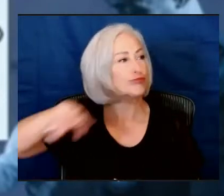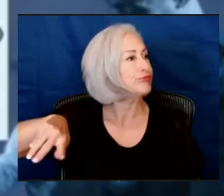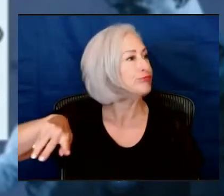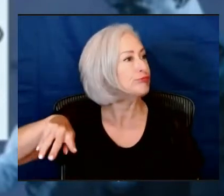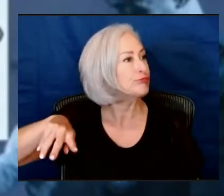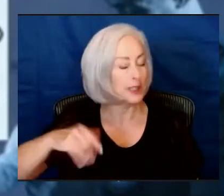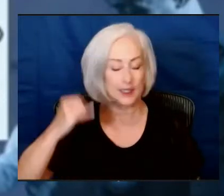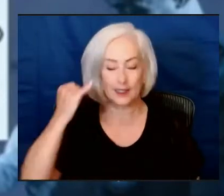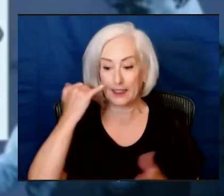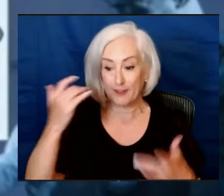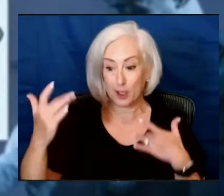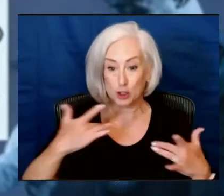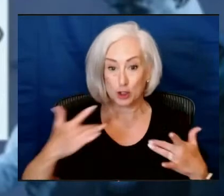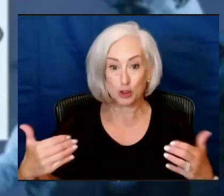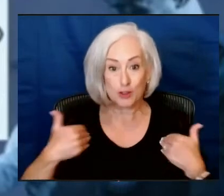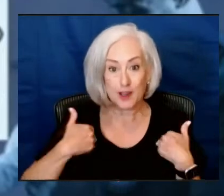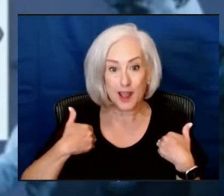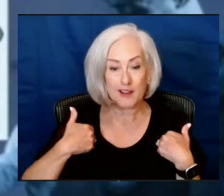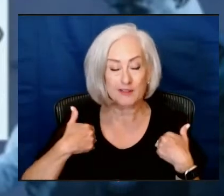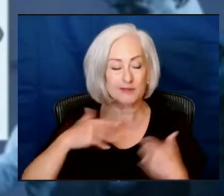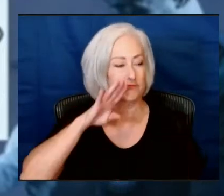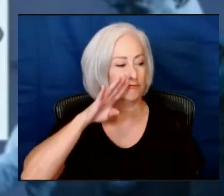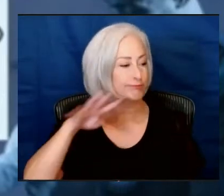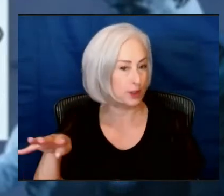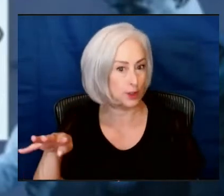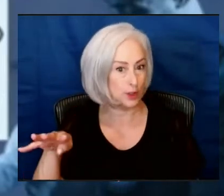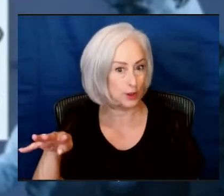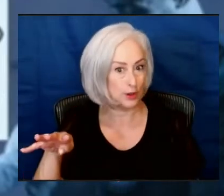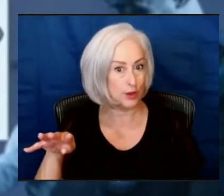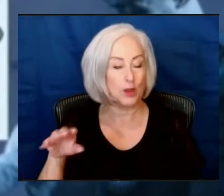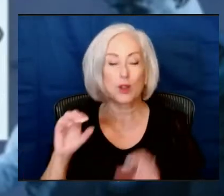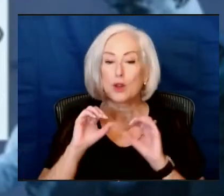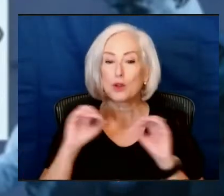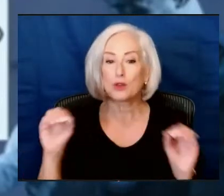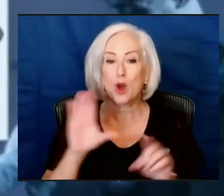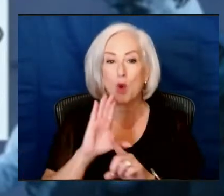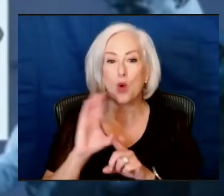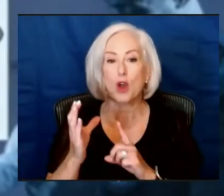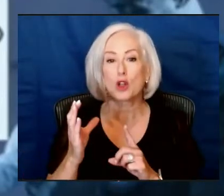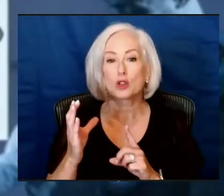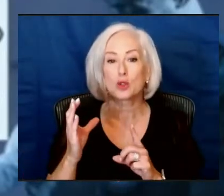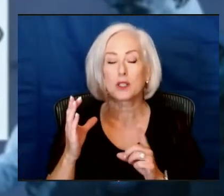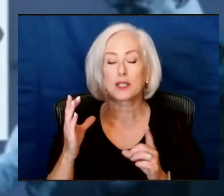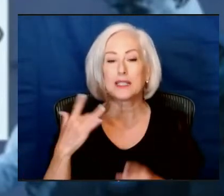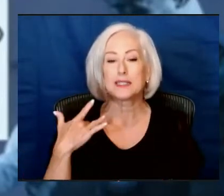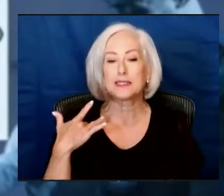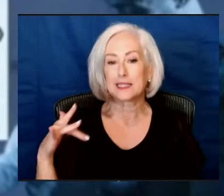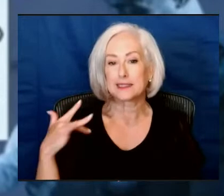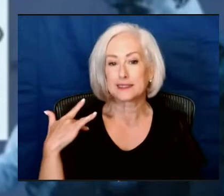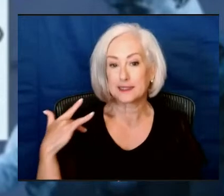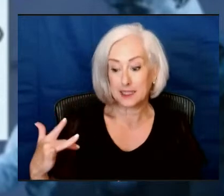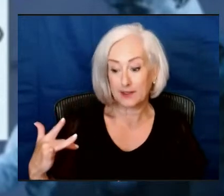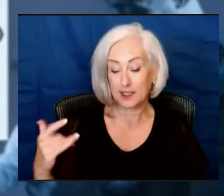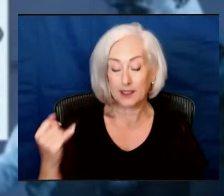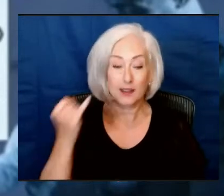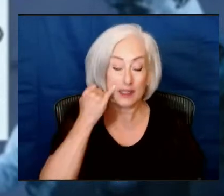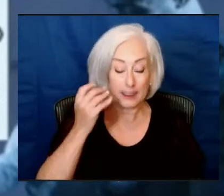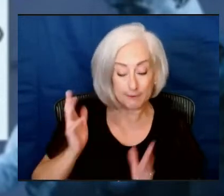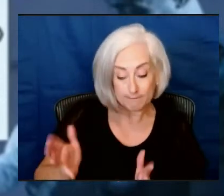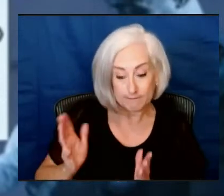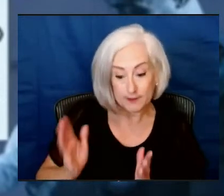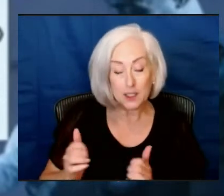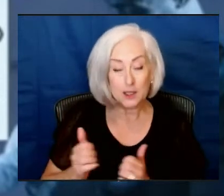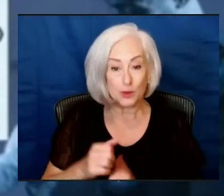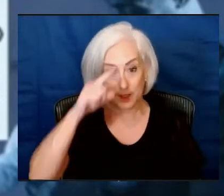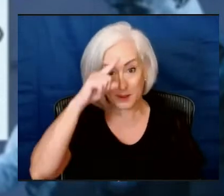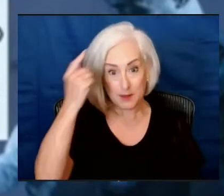Also about the reality that there is no cultural sensitivity. So when we're talking to Black women or Black girls, there's an assumption that we know